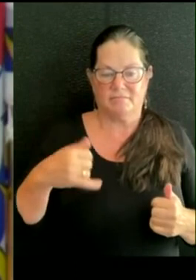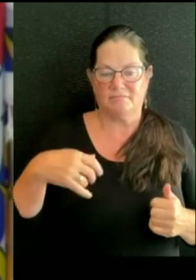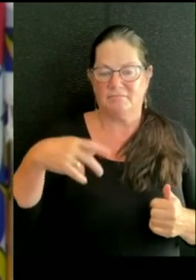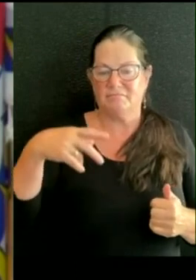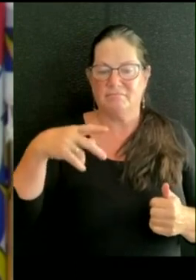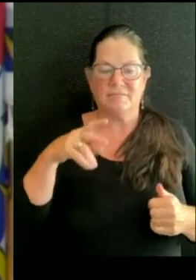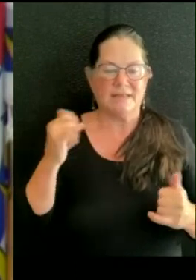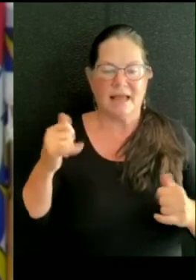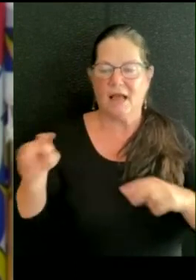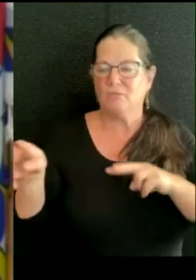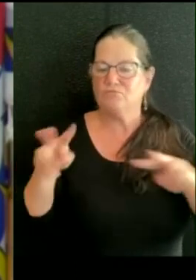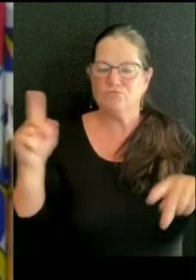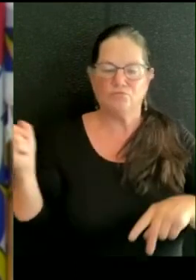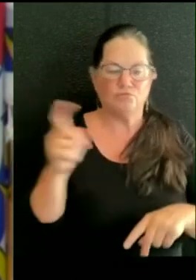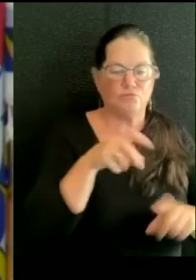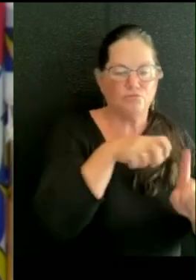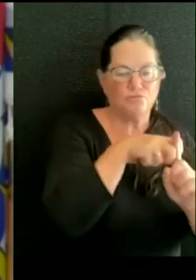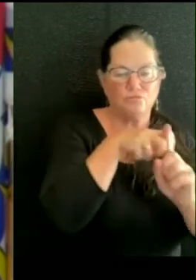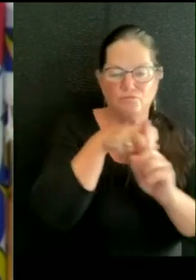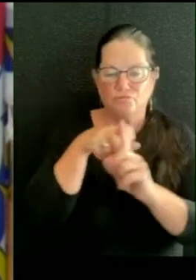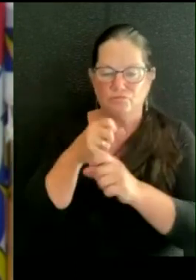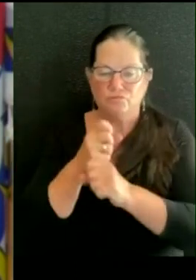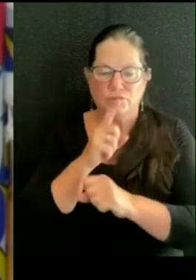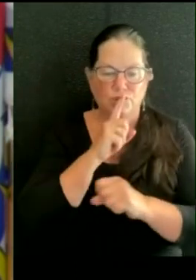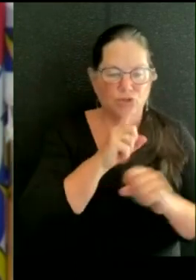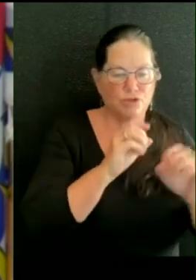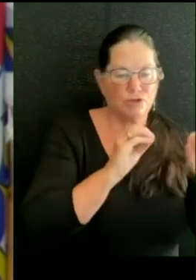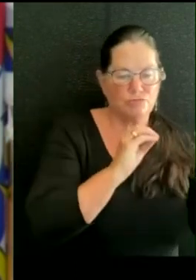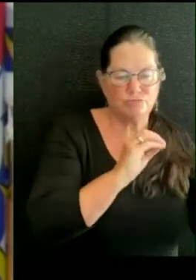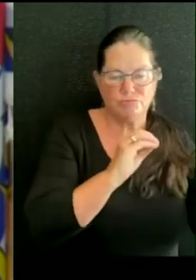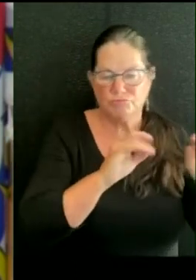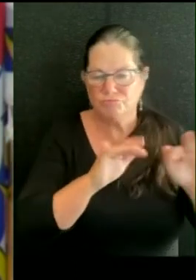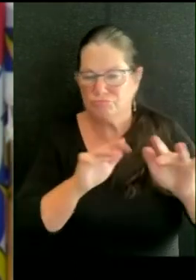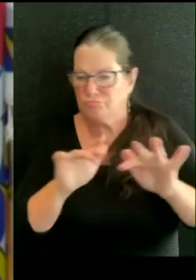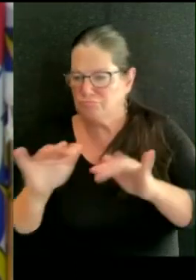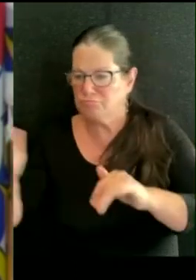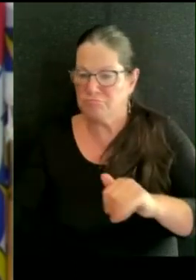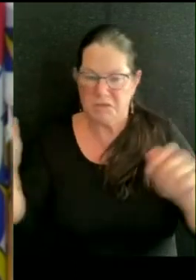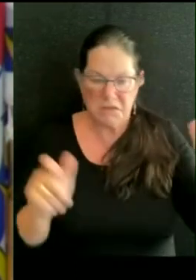that are returning or remain on evacuation order.